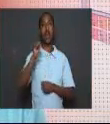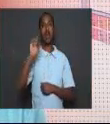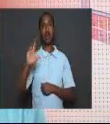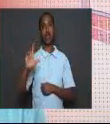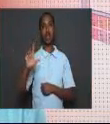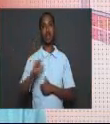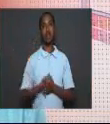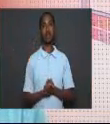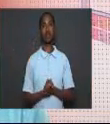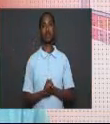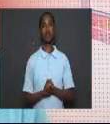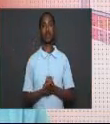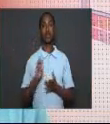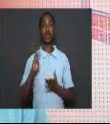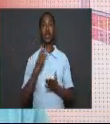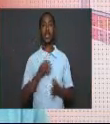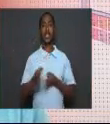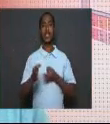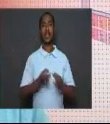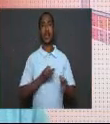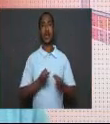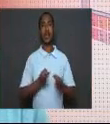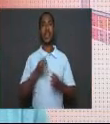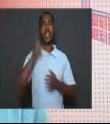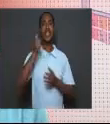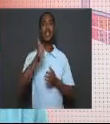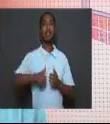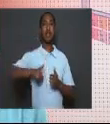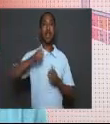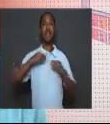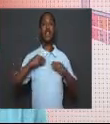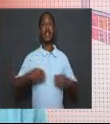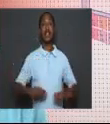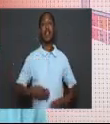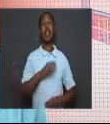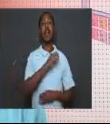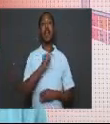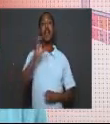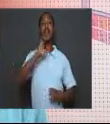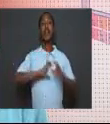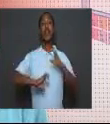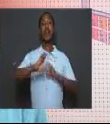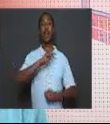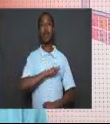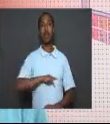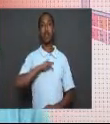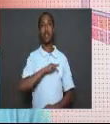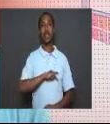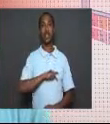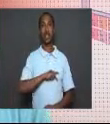aluminium. We described its main physical and chemical